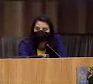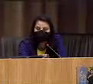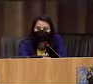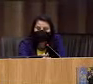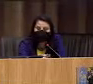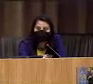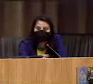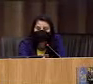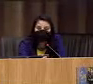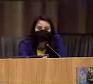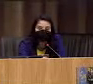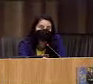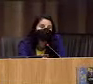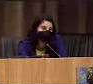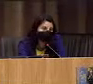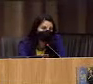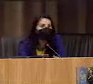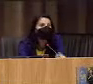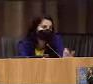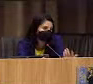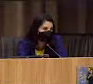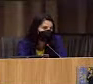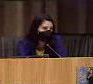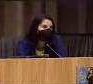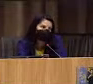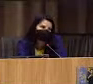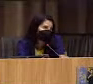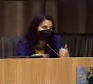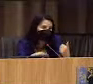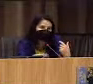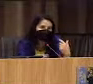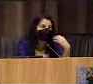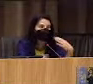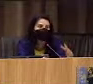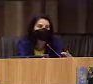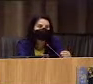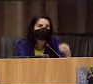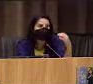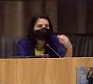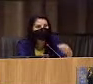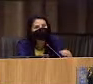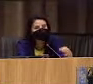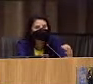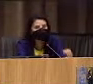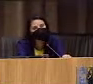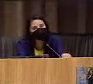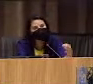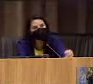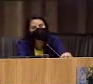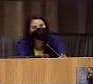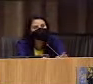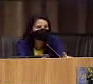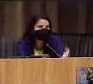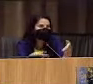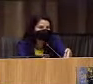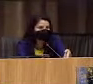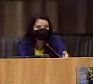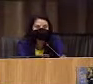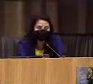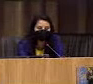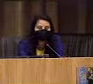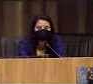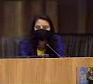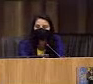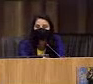and the ones related to reinfection 2.2 and vaccinal situation 2.3. So all